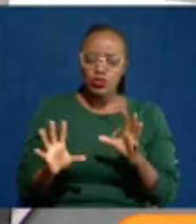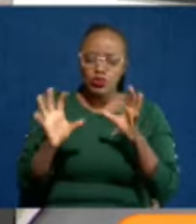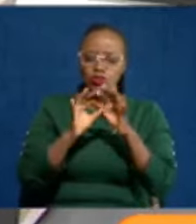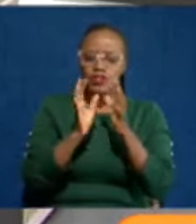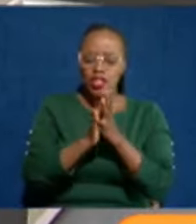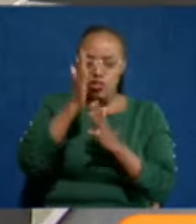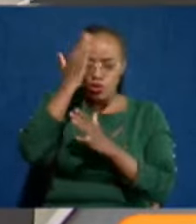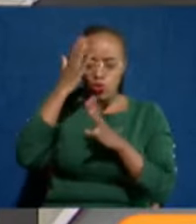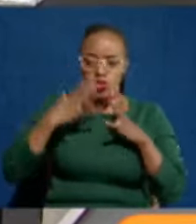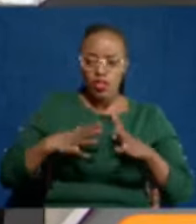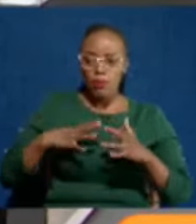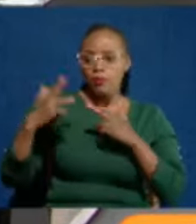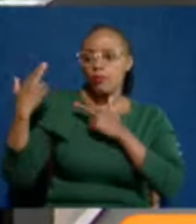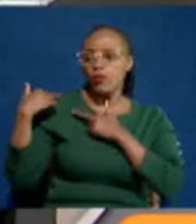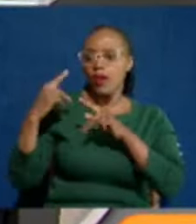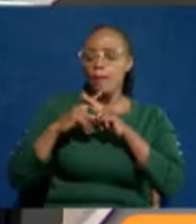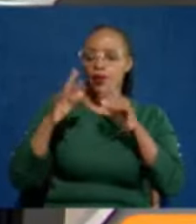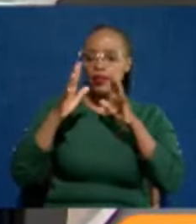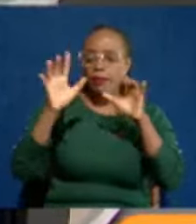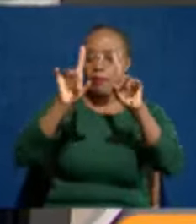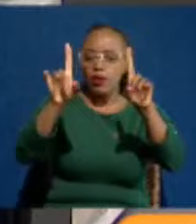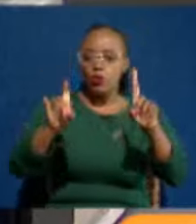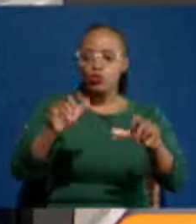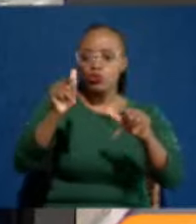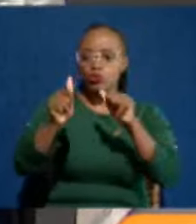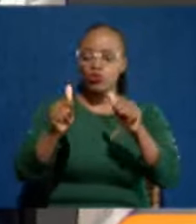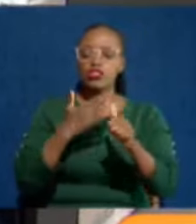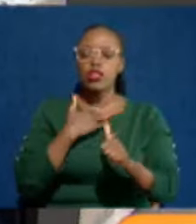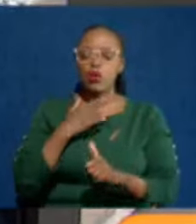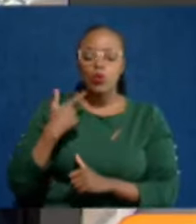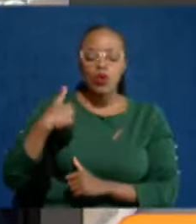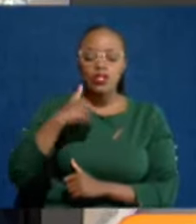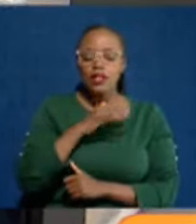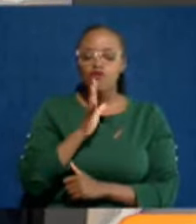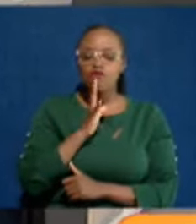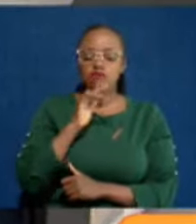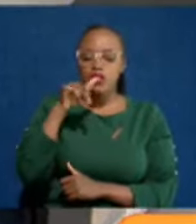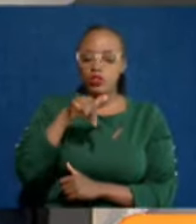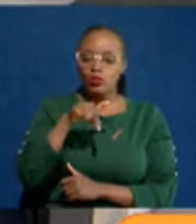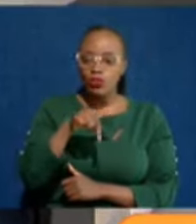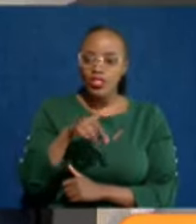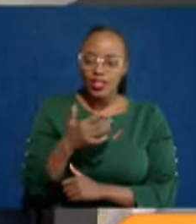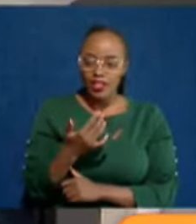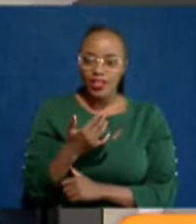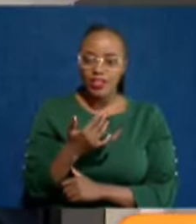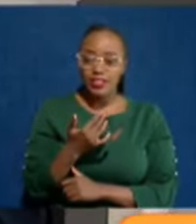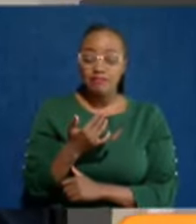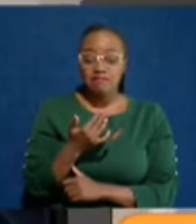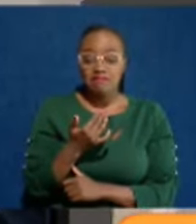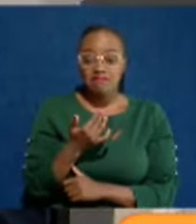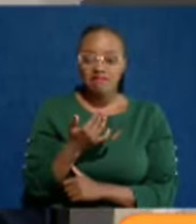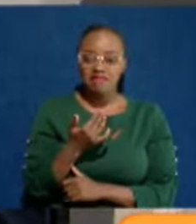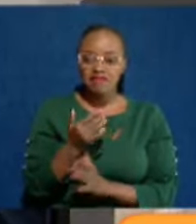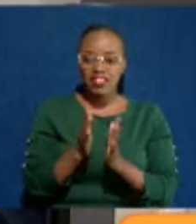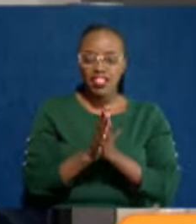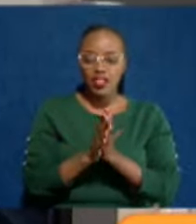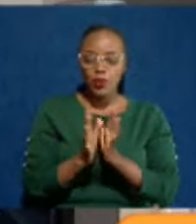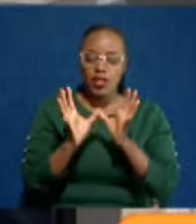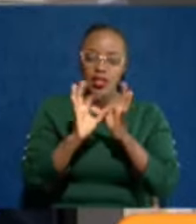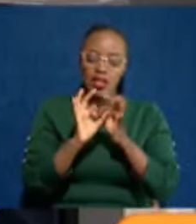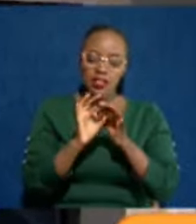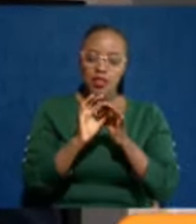find the people. It is. But one of the biggest questions I want us to address here on the program tonight is, and it'll lead us